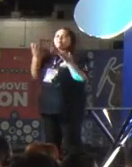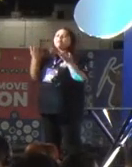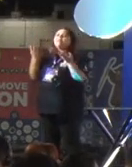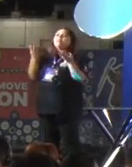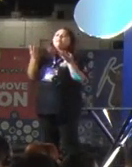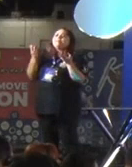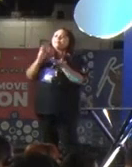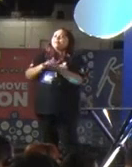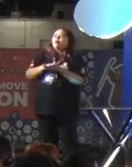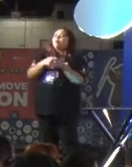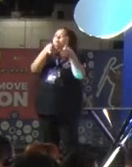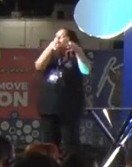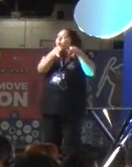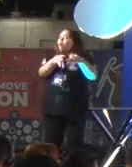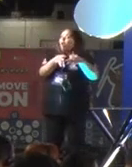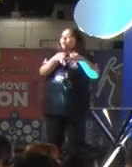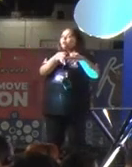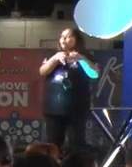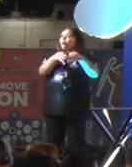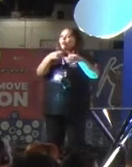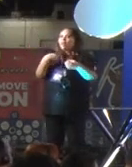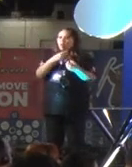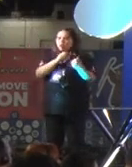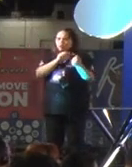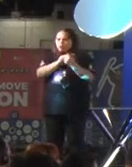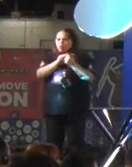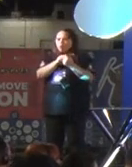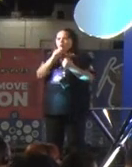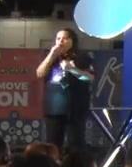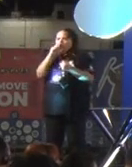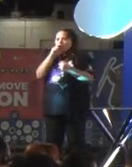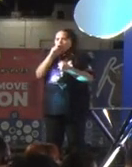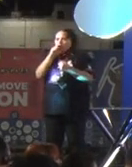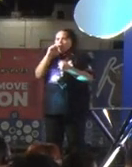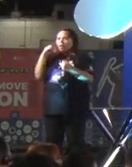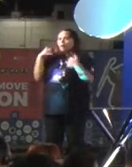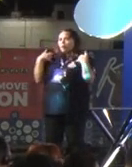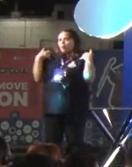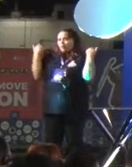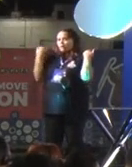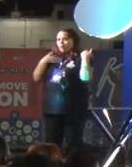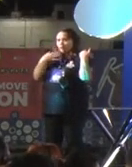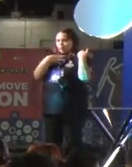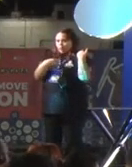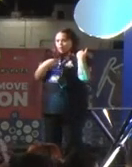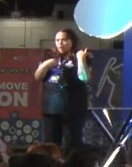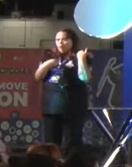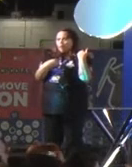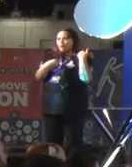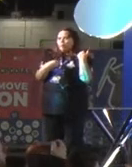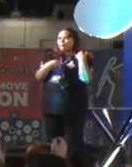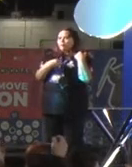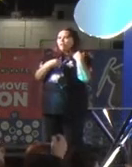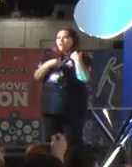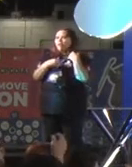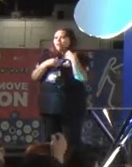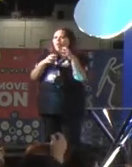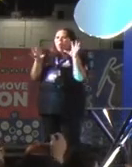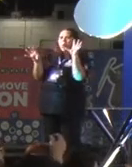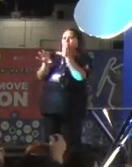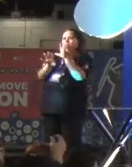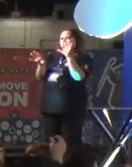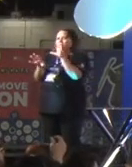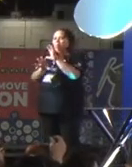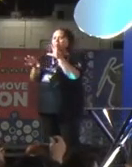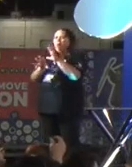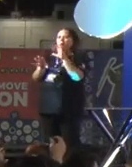with my father one day. It was my son's birthday party. Usual chaos, relatives, cake, crying children,